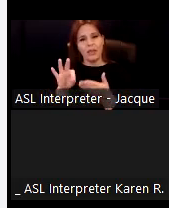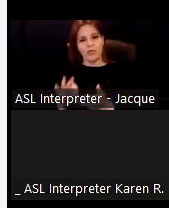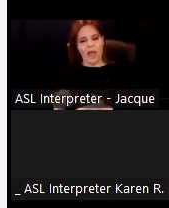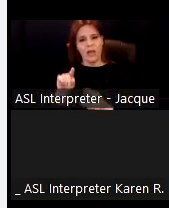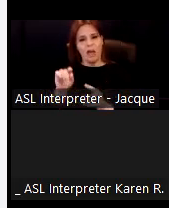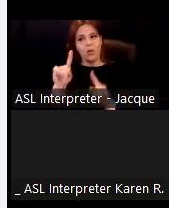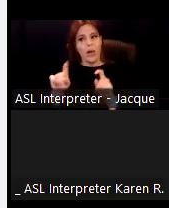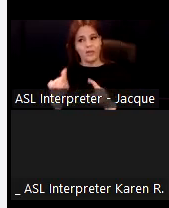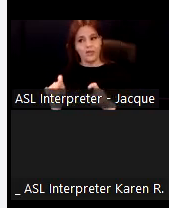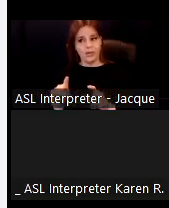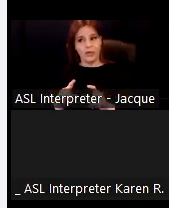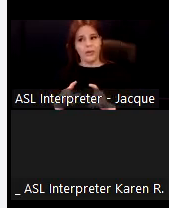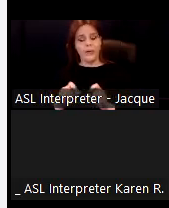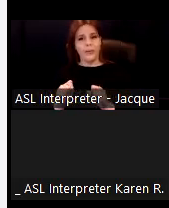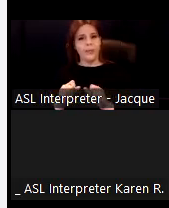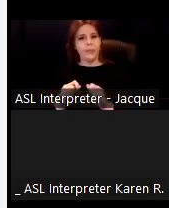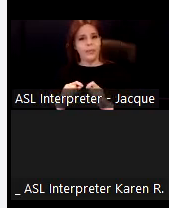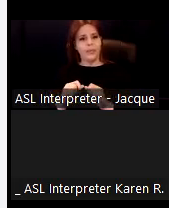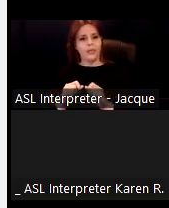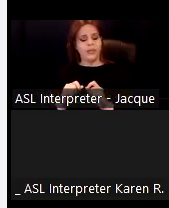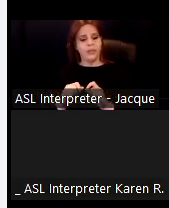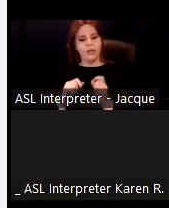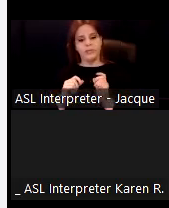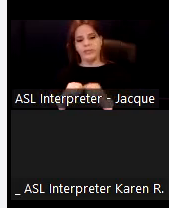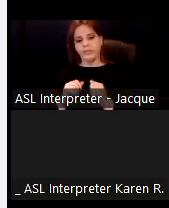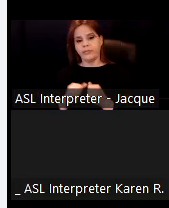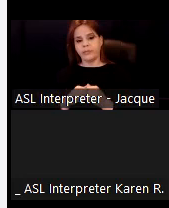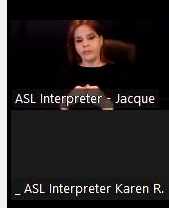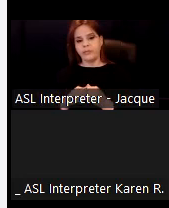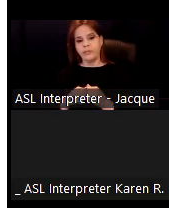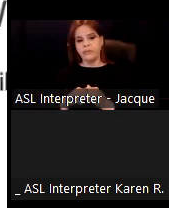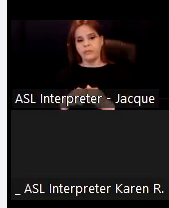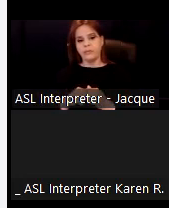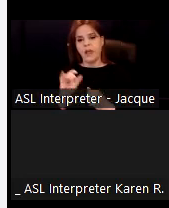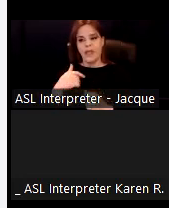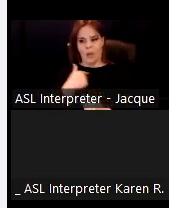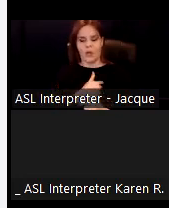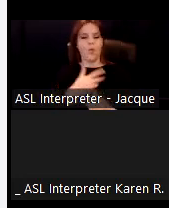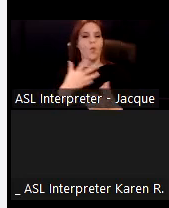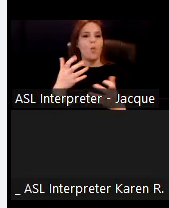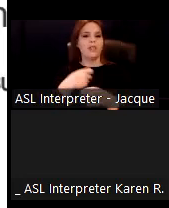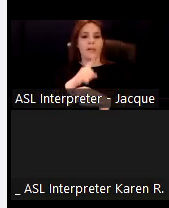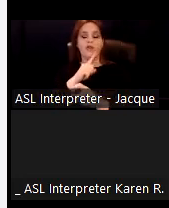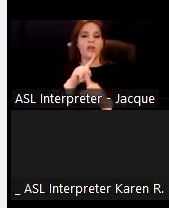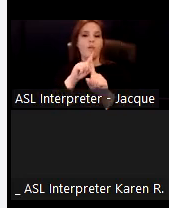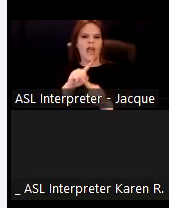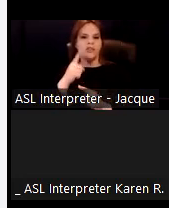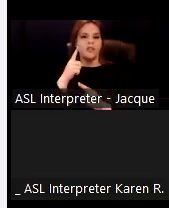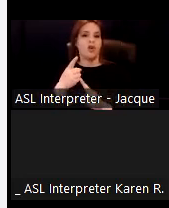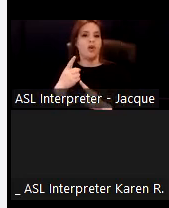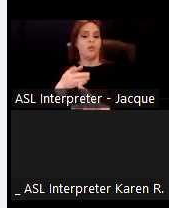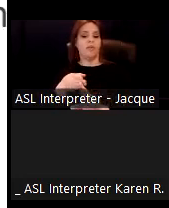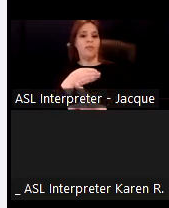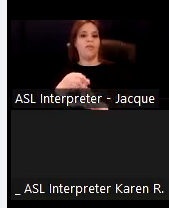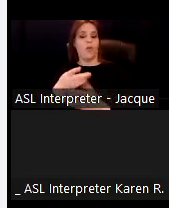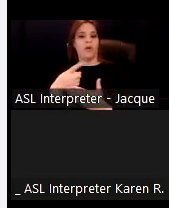questions that we want to make sure that we have answered for next week. And we do